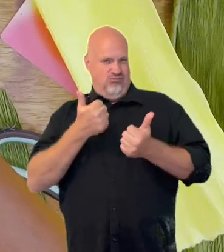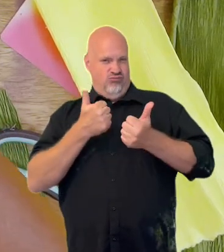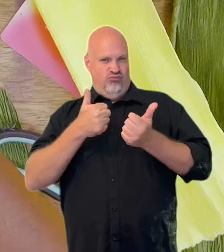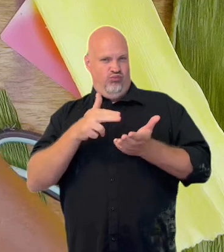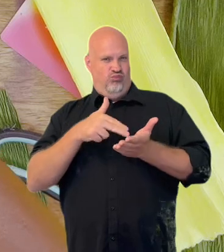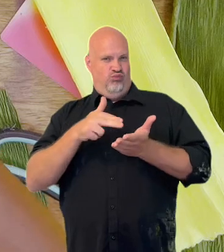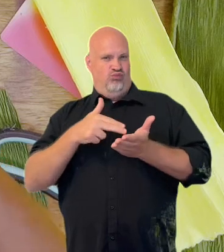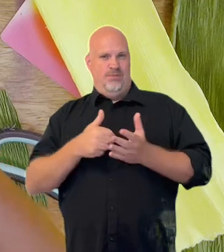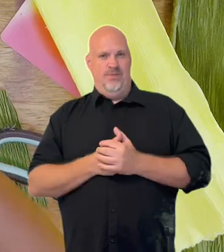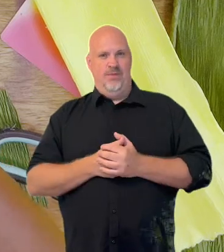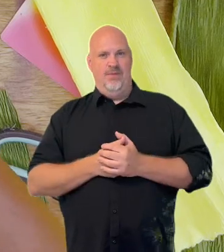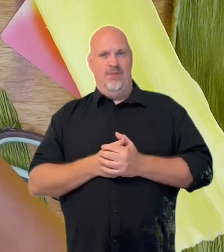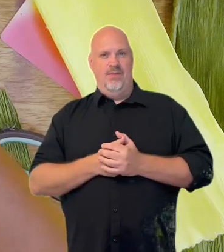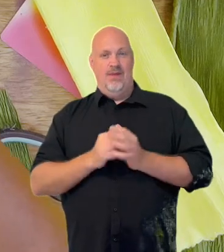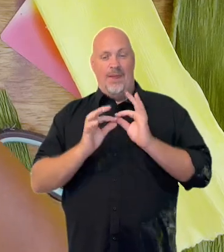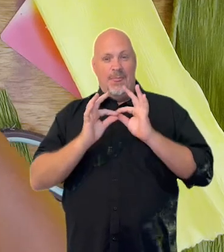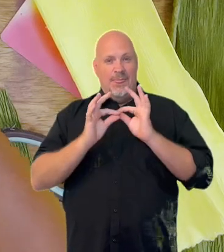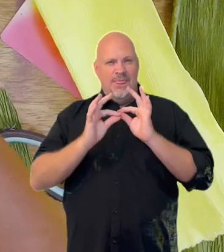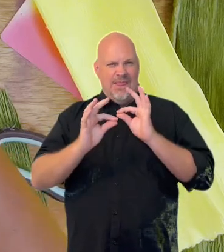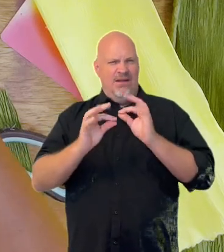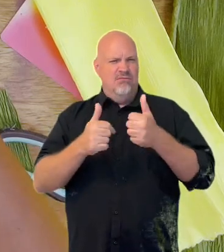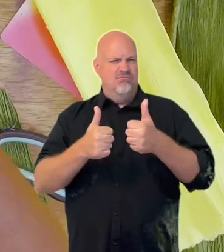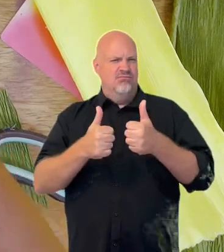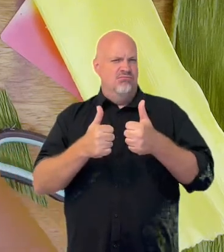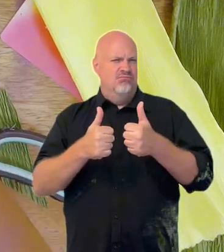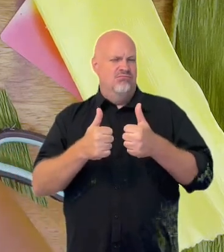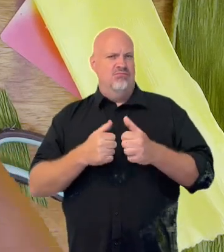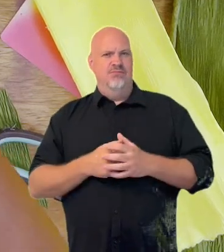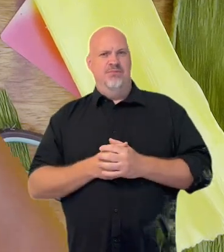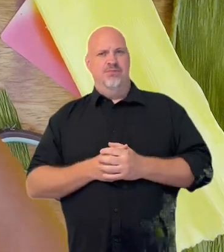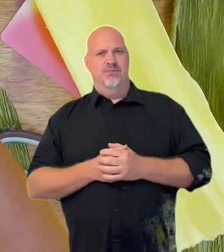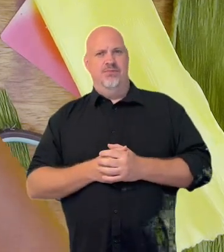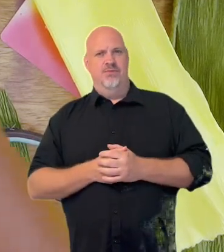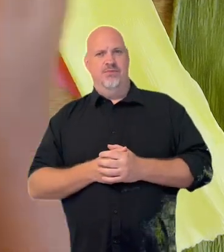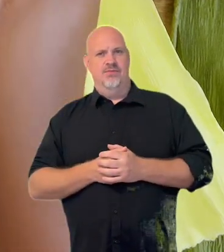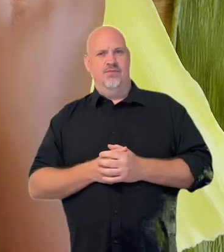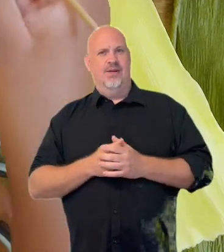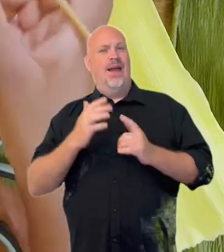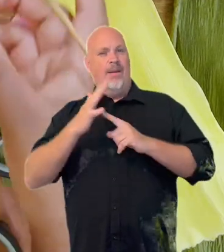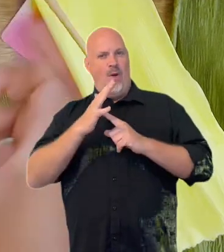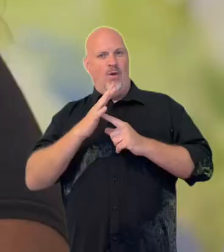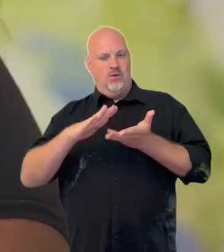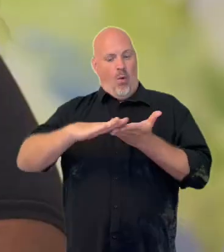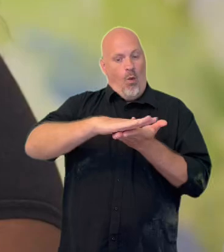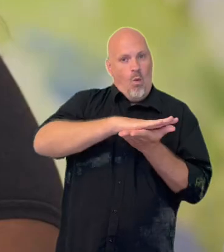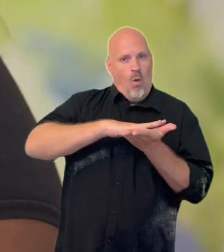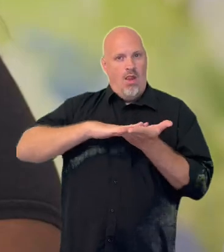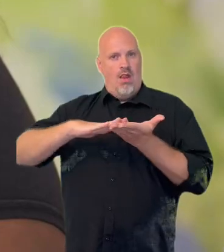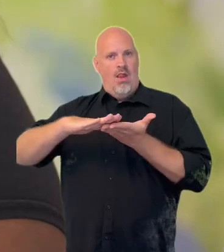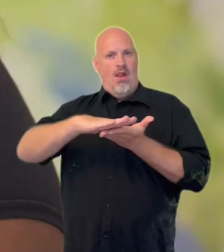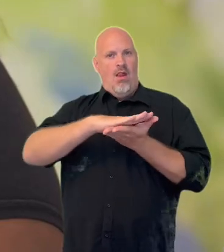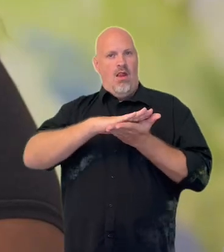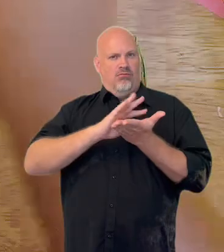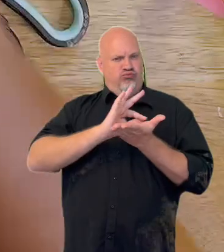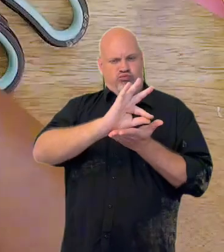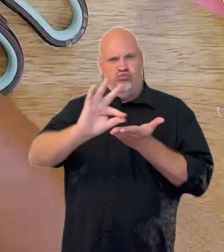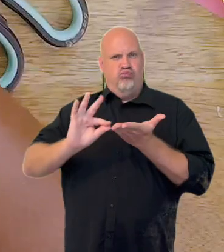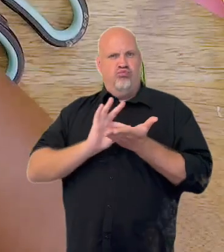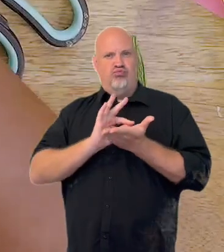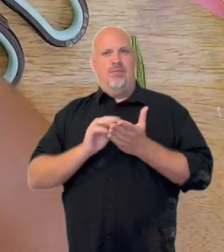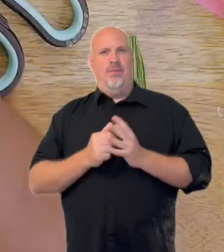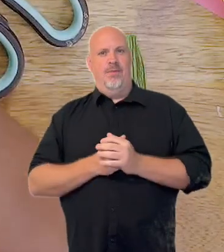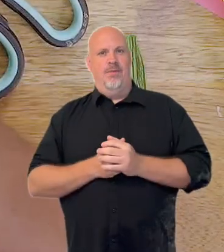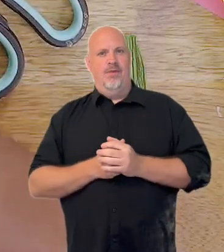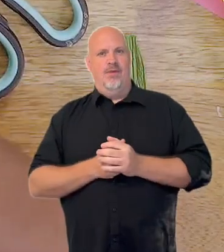what we will do is we'll take the flat side and coat it round the base of the flower there, taking it over to